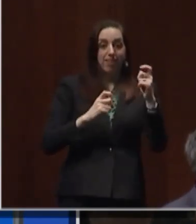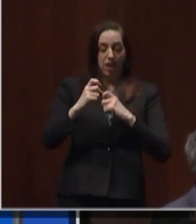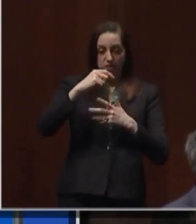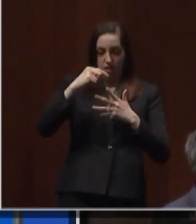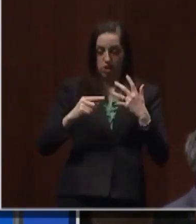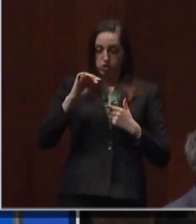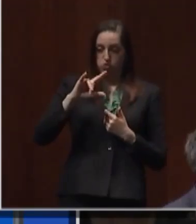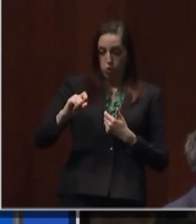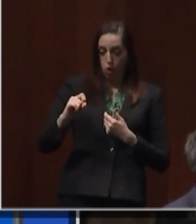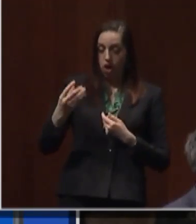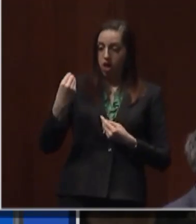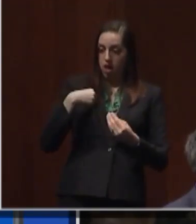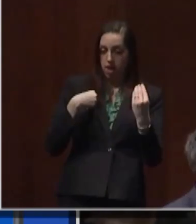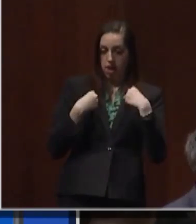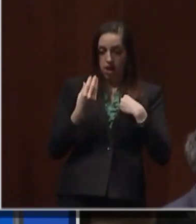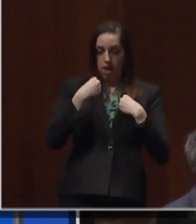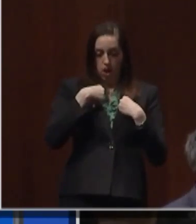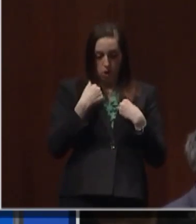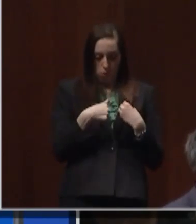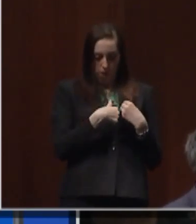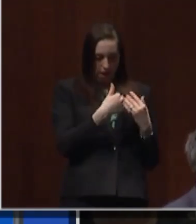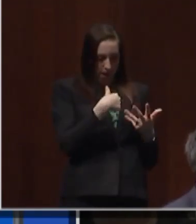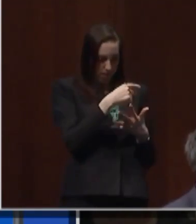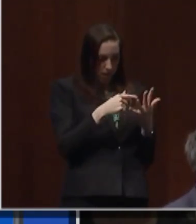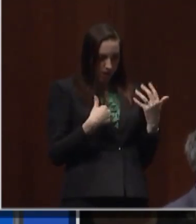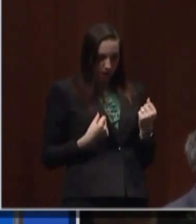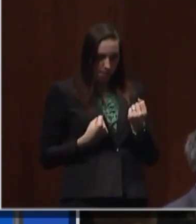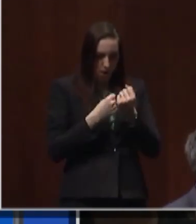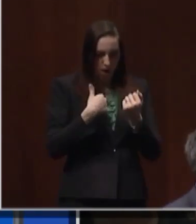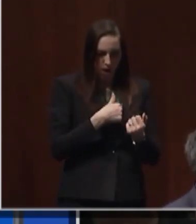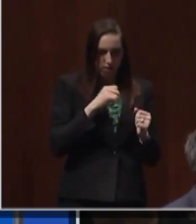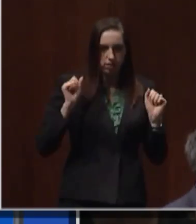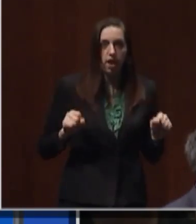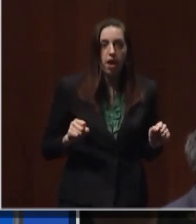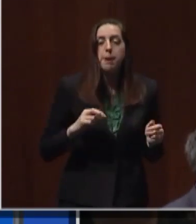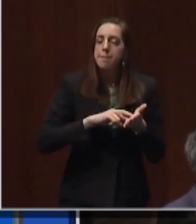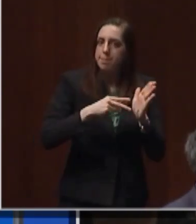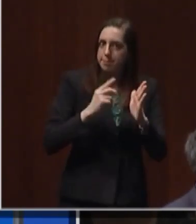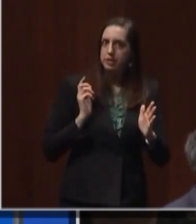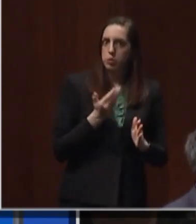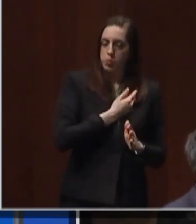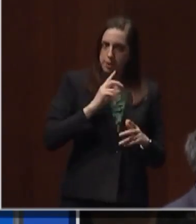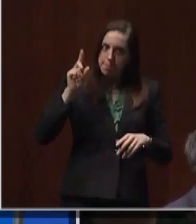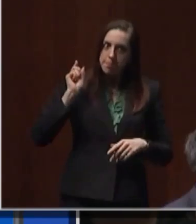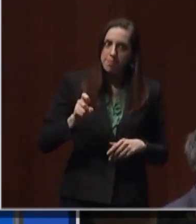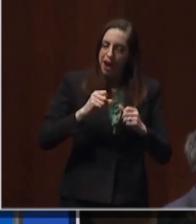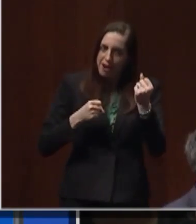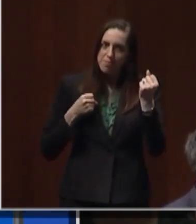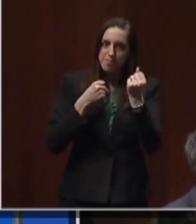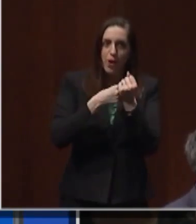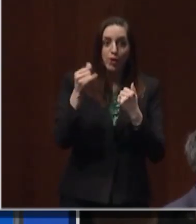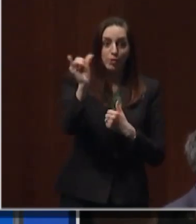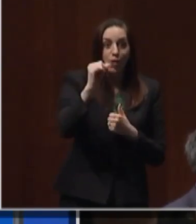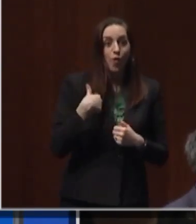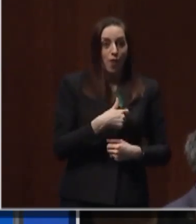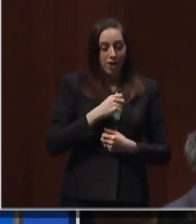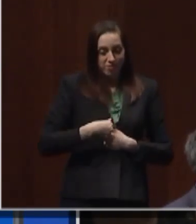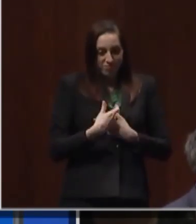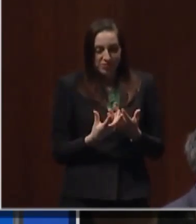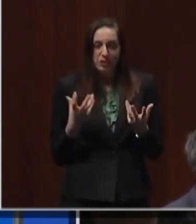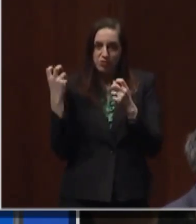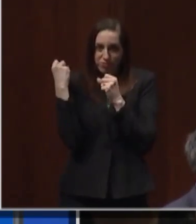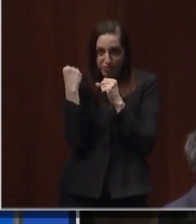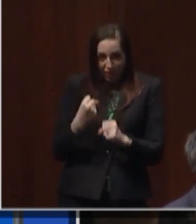tools, a shapeless mass, and a book of rules. And each must make before life is flown a stumbling block or a stepping